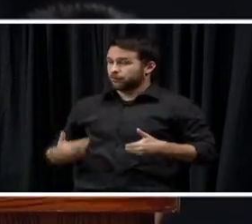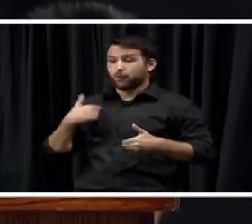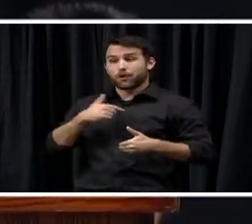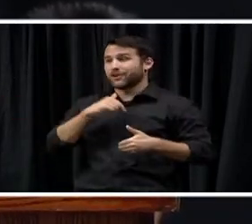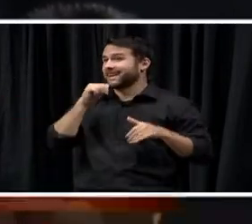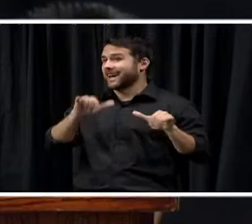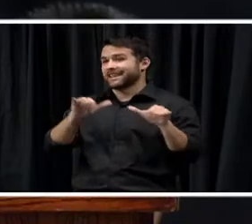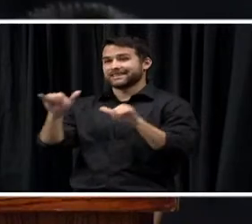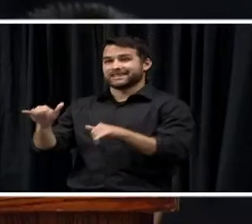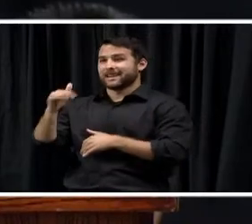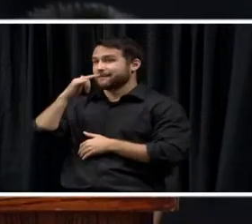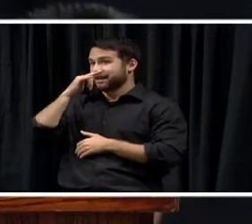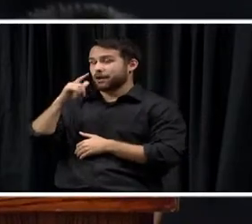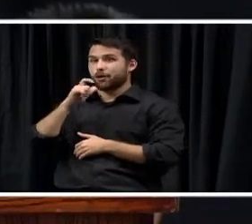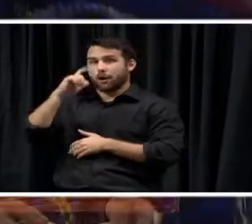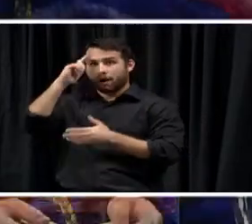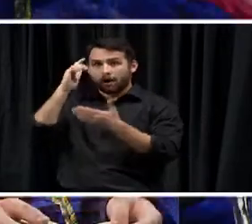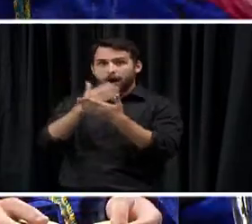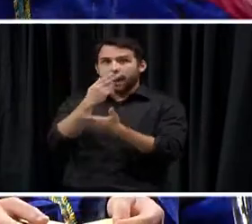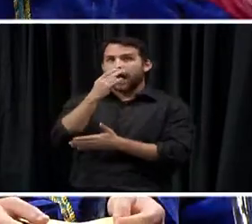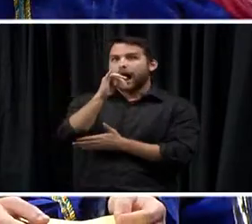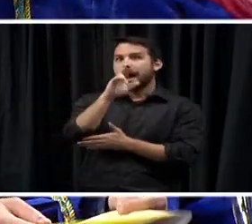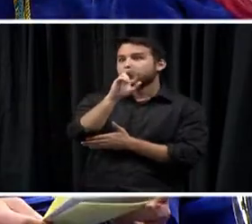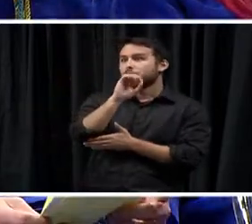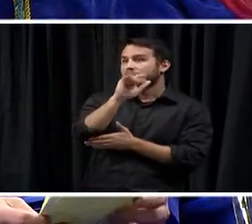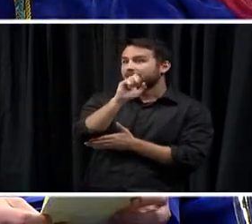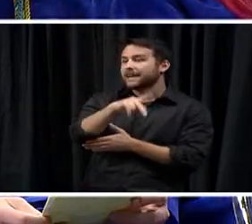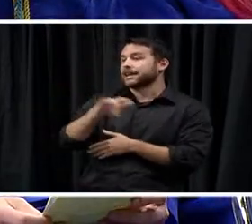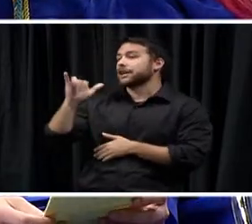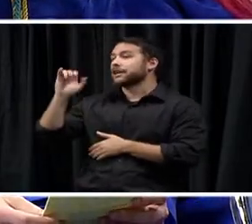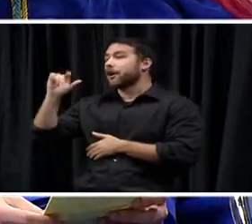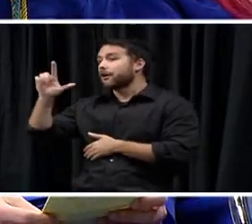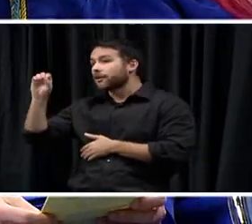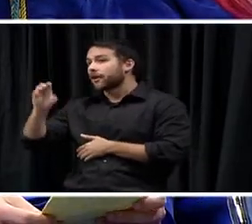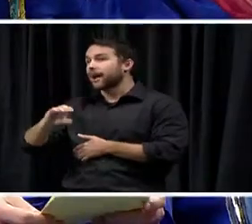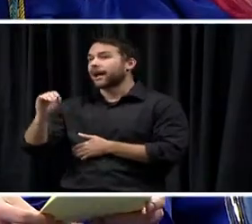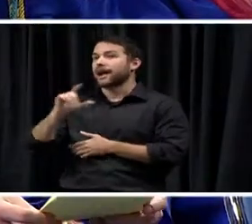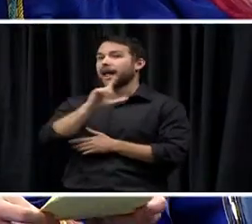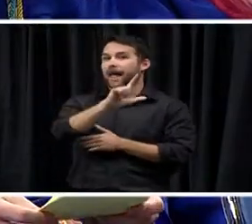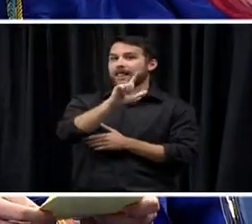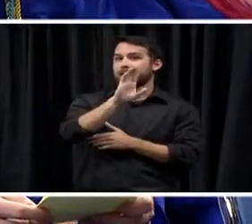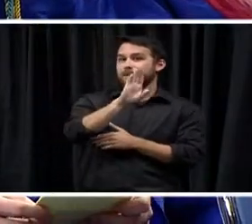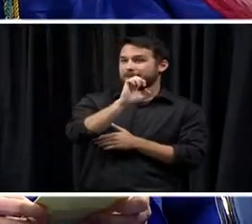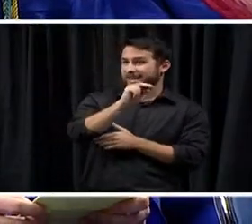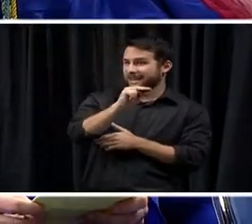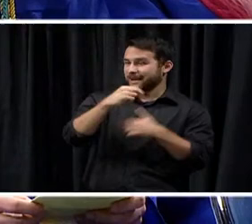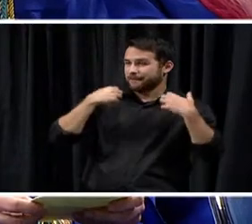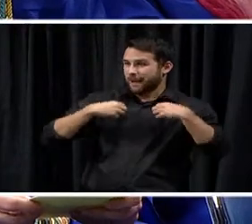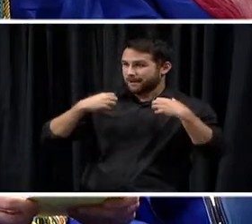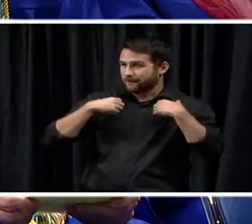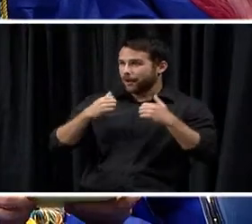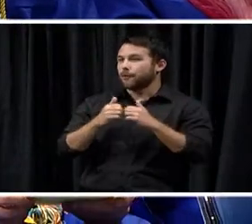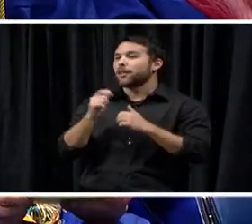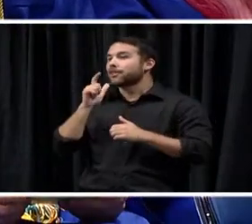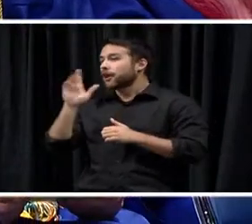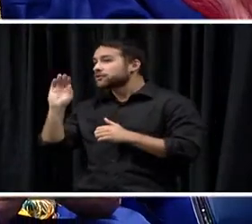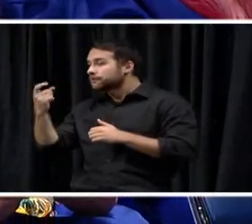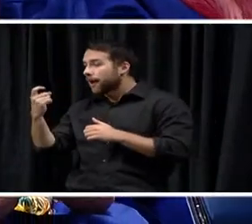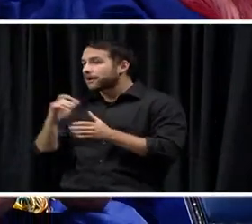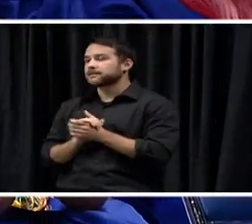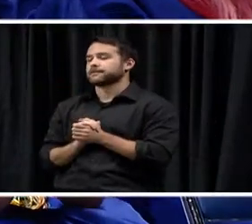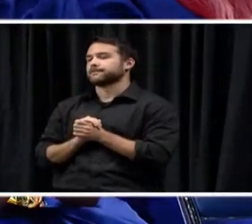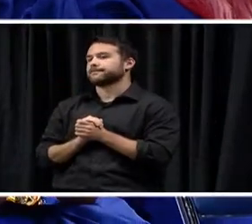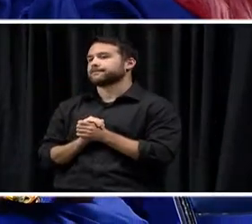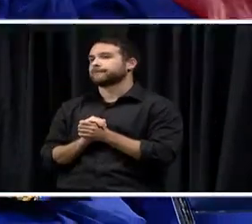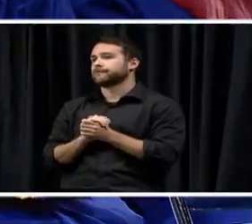same kids that were obsessed with Hydro Flask, YOLOs, and LL Bean backpacks with the Vera Wang lunchbox. I